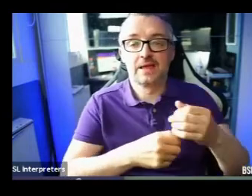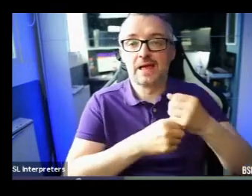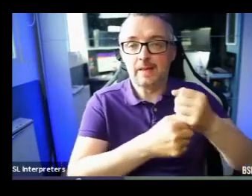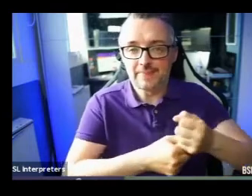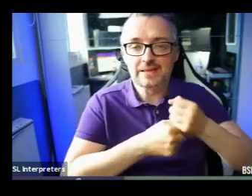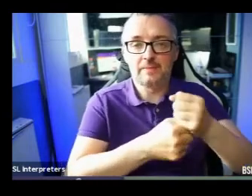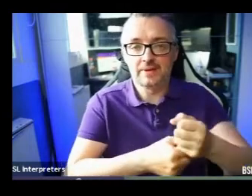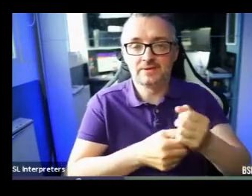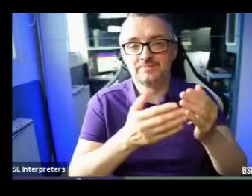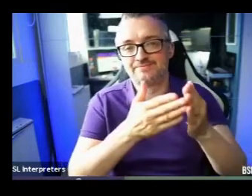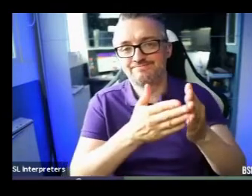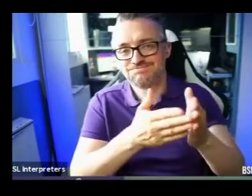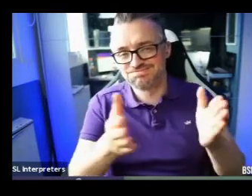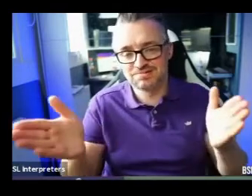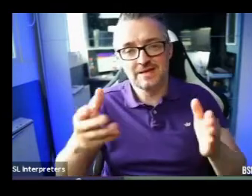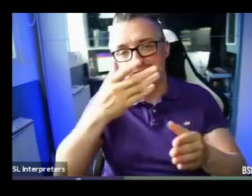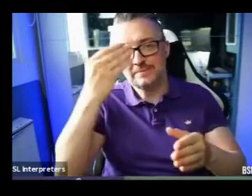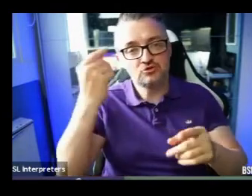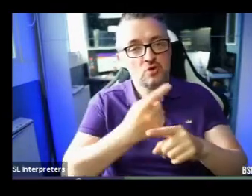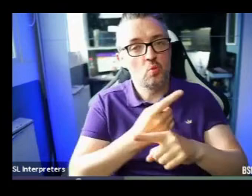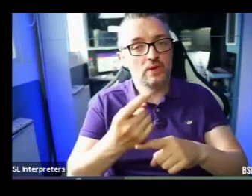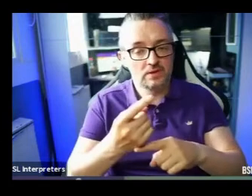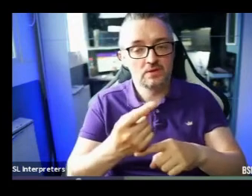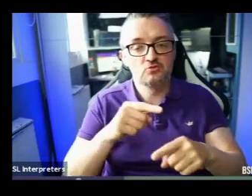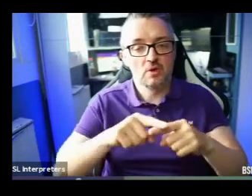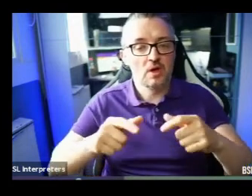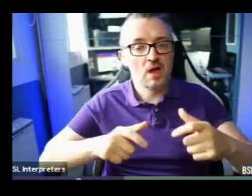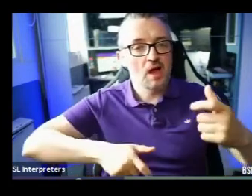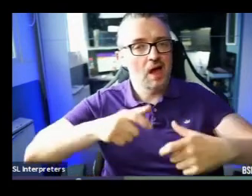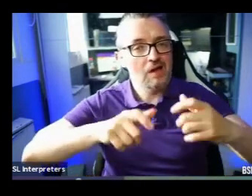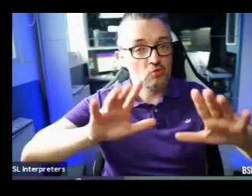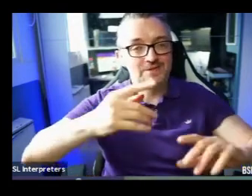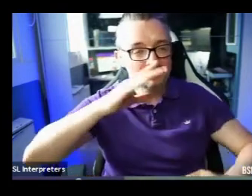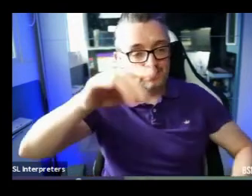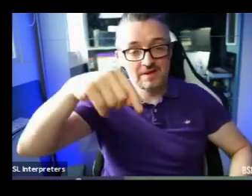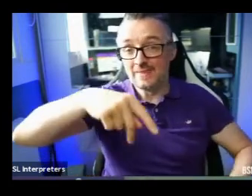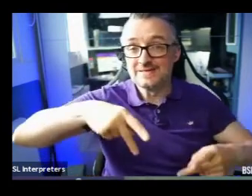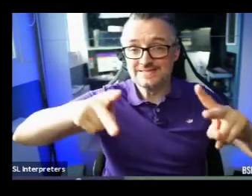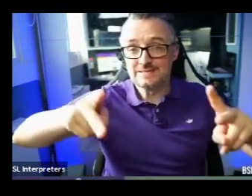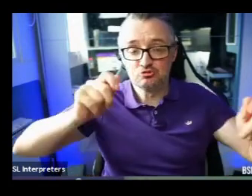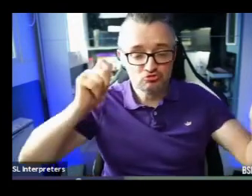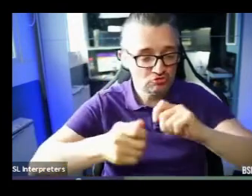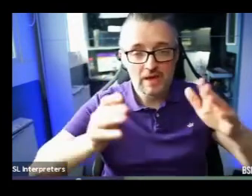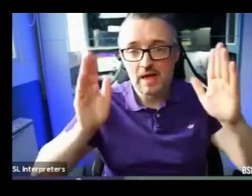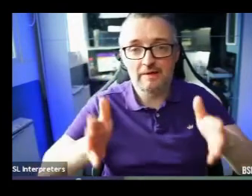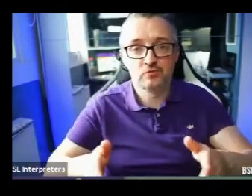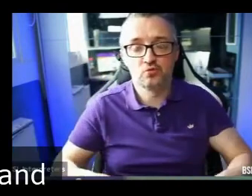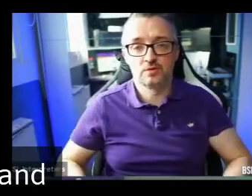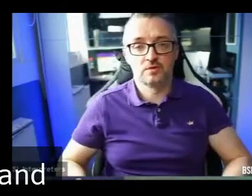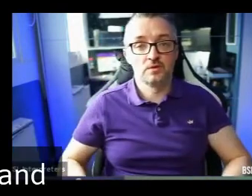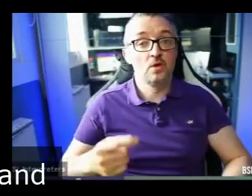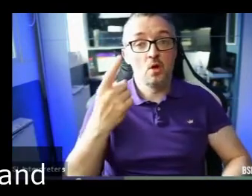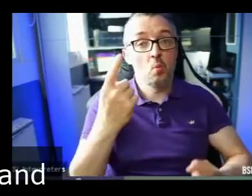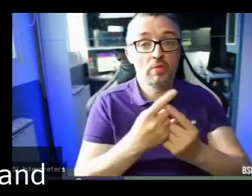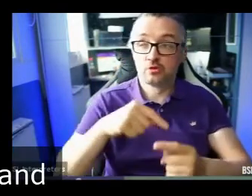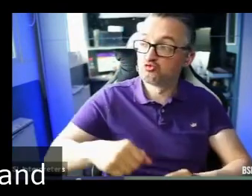we've been campaigning, across Dementia Awareness Week to make these points and to argue that this system needs to change, that one